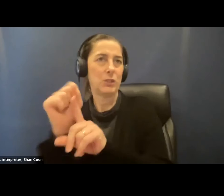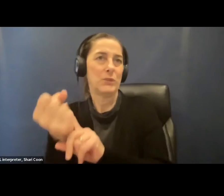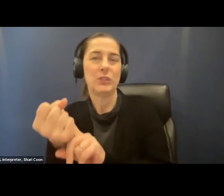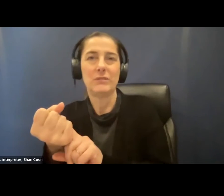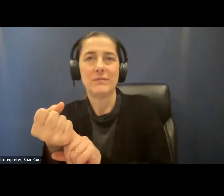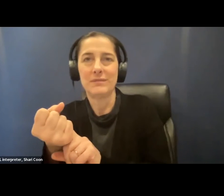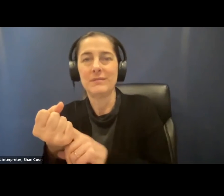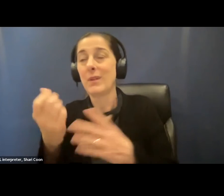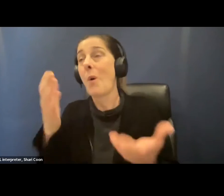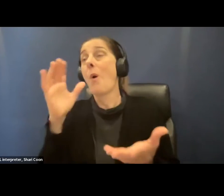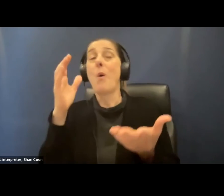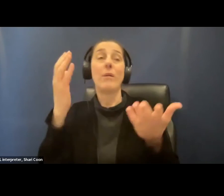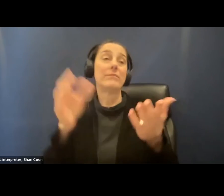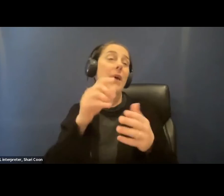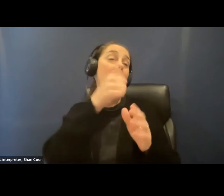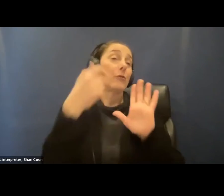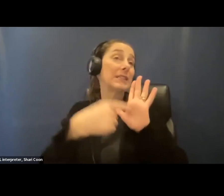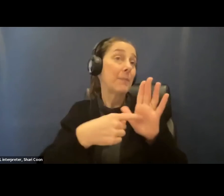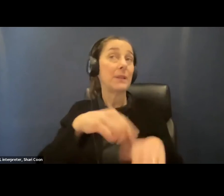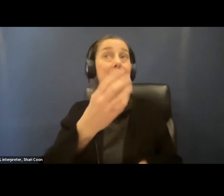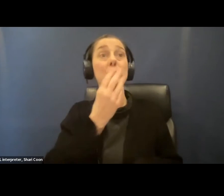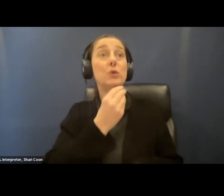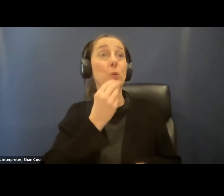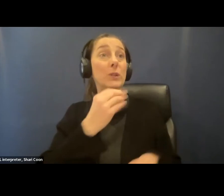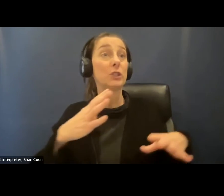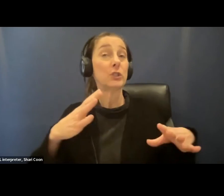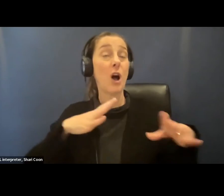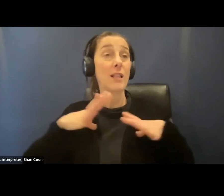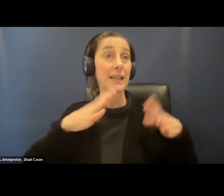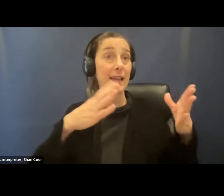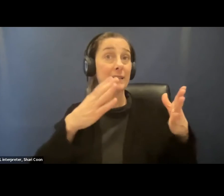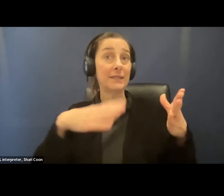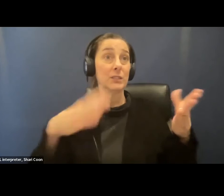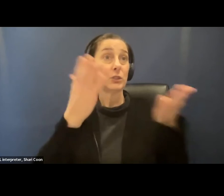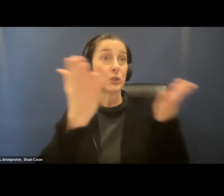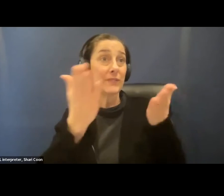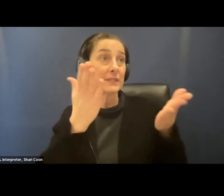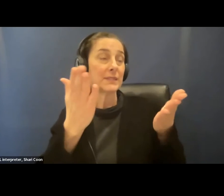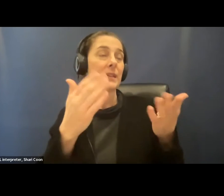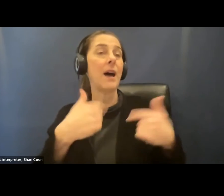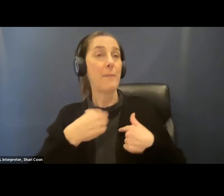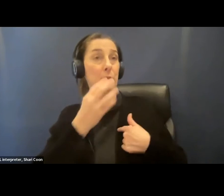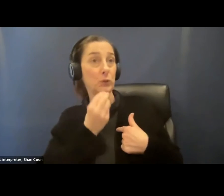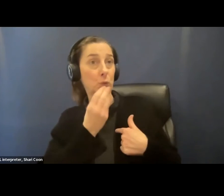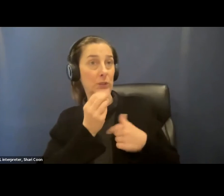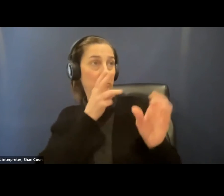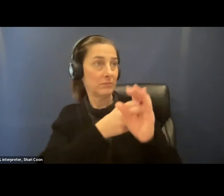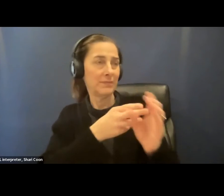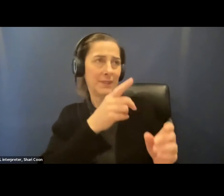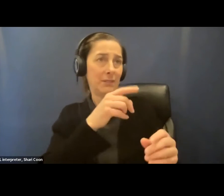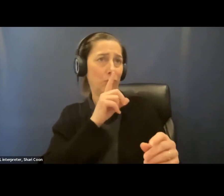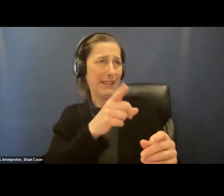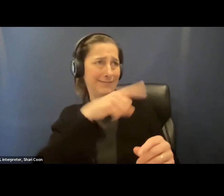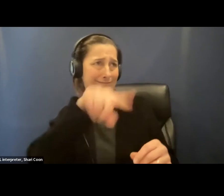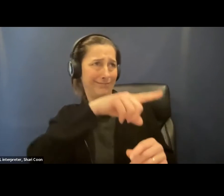a Jewish holiday service, that they're not looking for more information about my, sexual orientation. They just want to know if